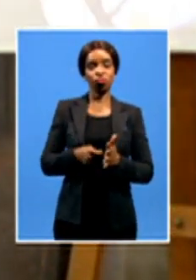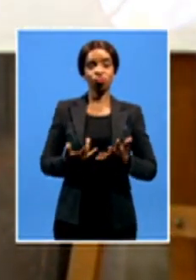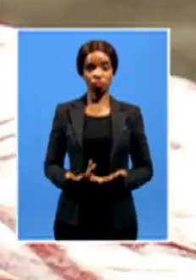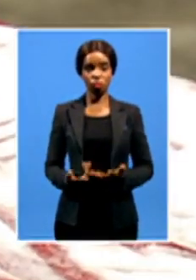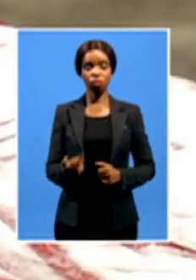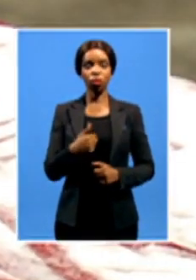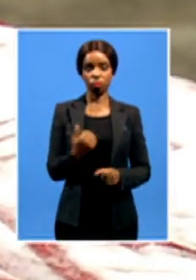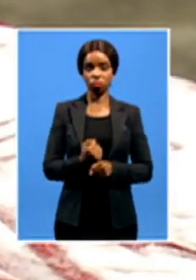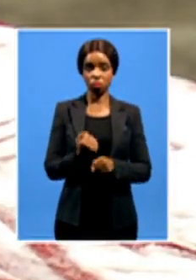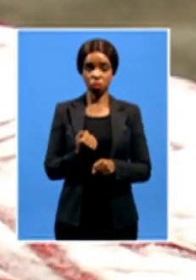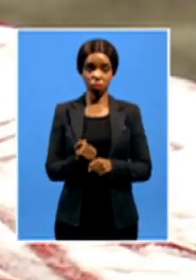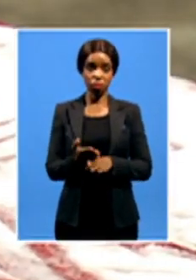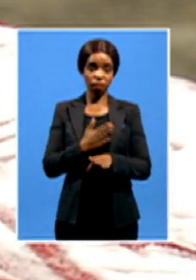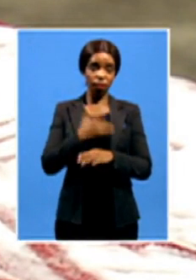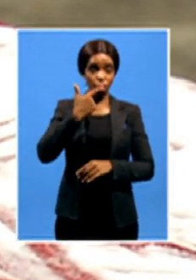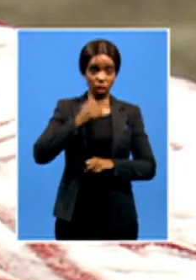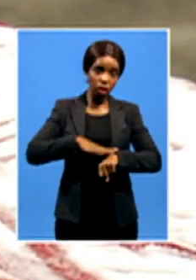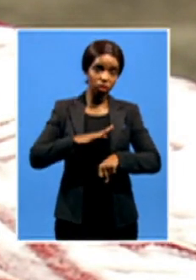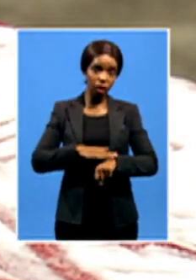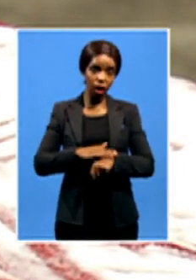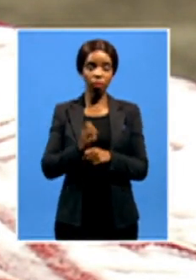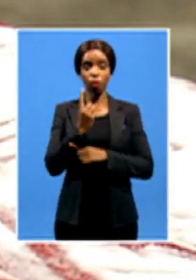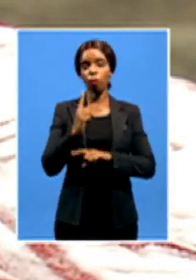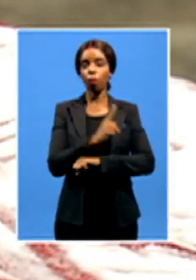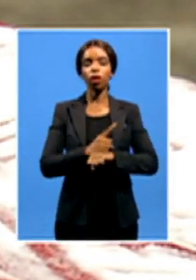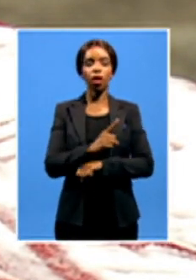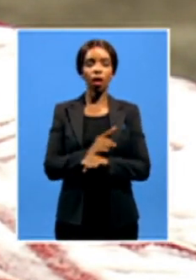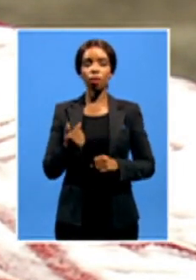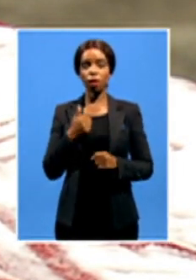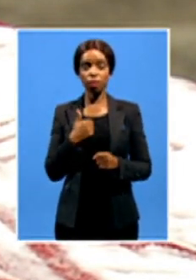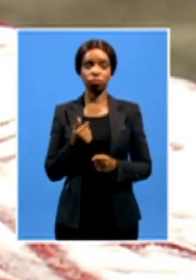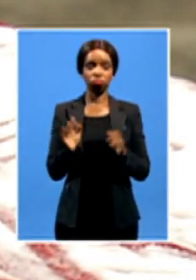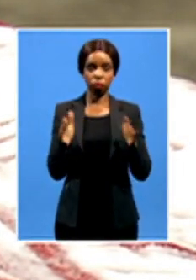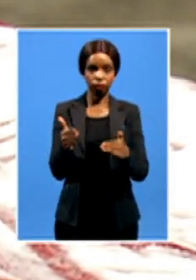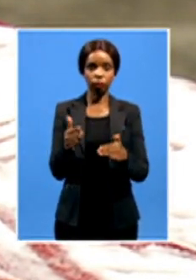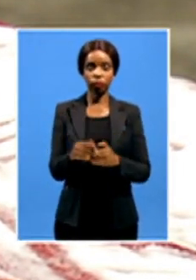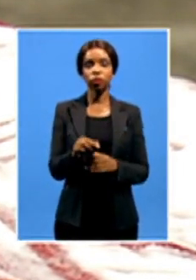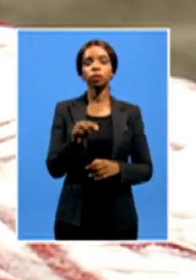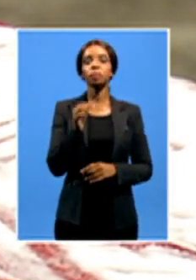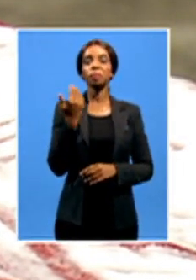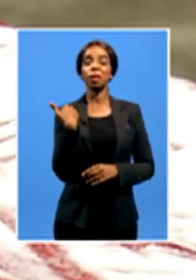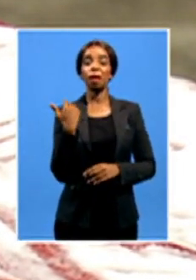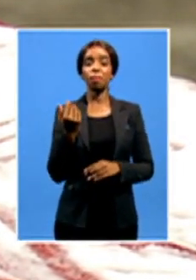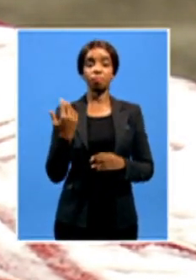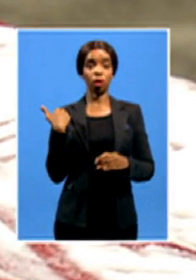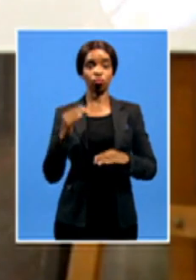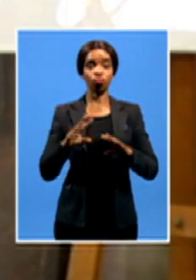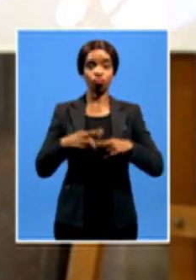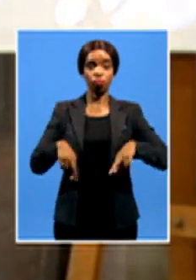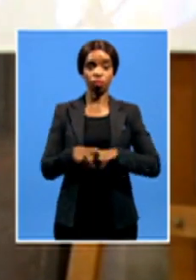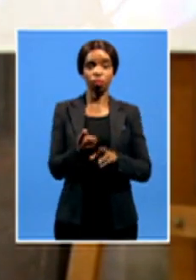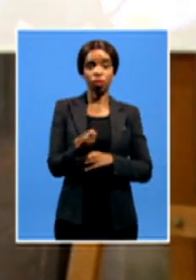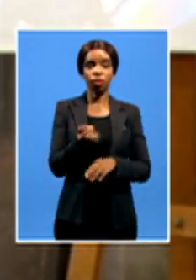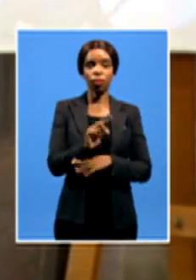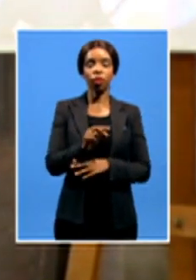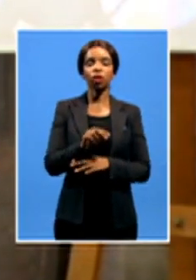while done working. Before lunchtime I had like an hour to kill. So when I went to the storeroom, there was a bag of salt. It was damaged. I had